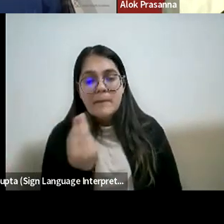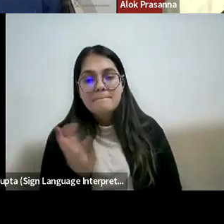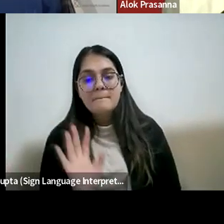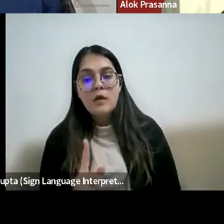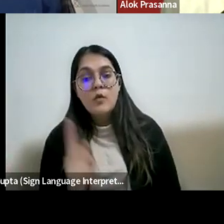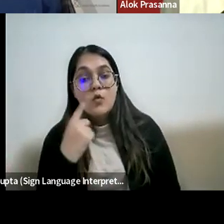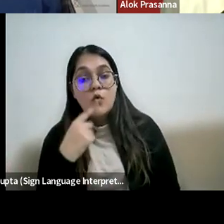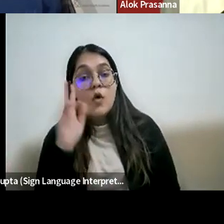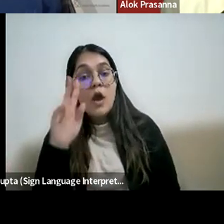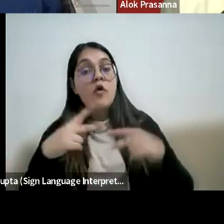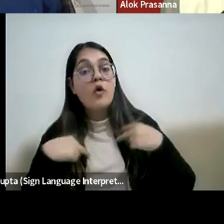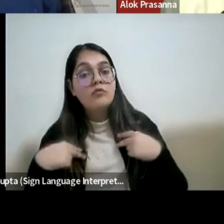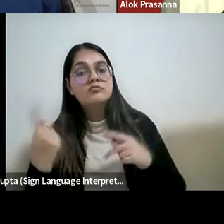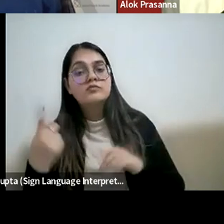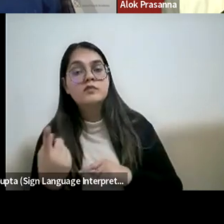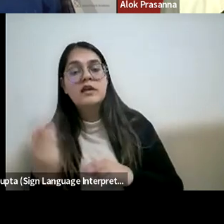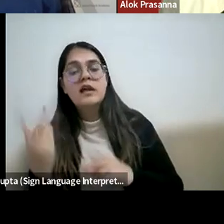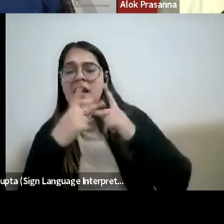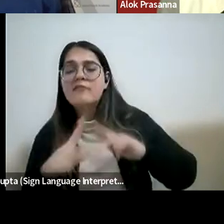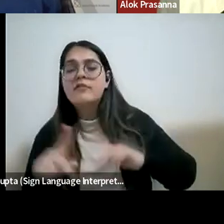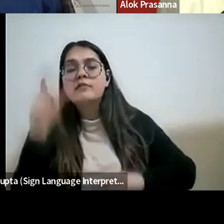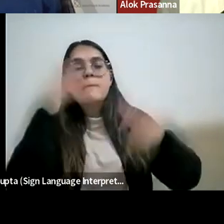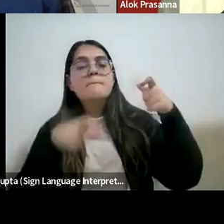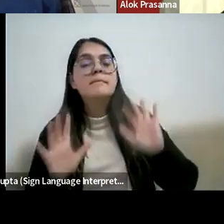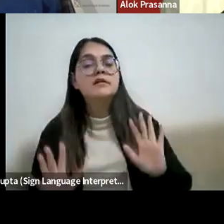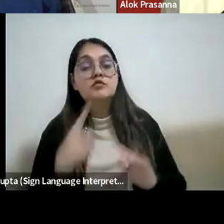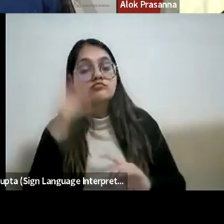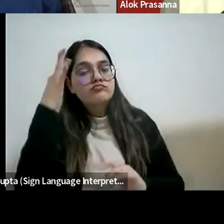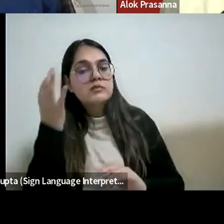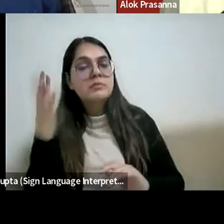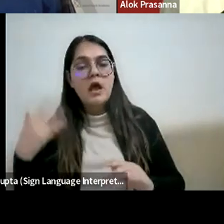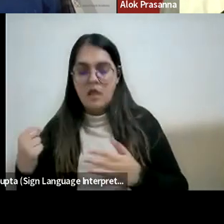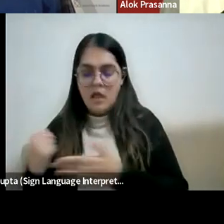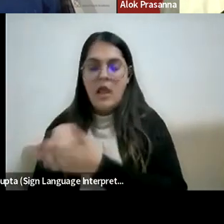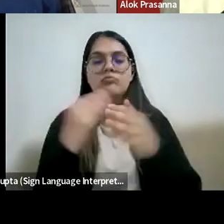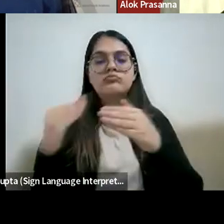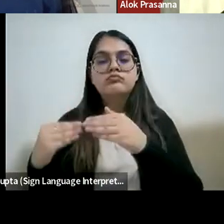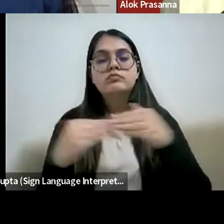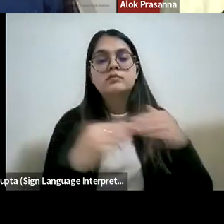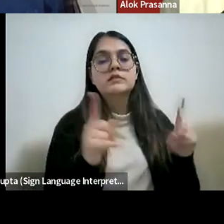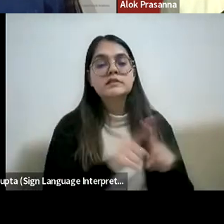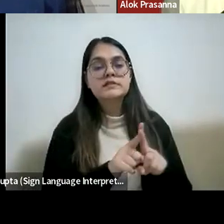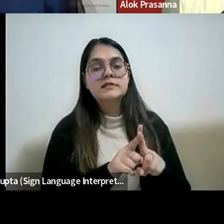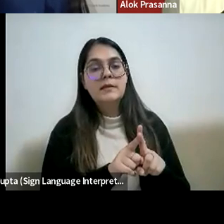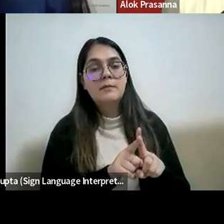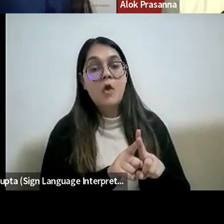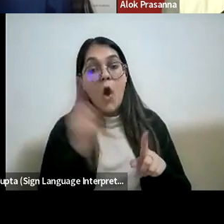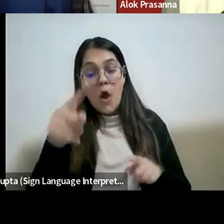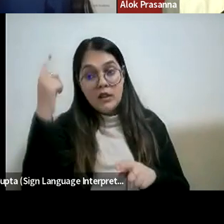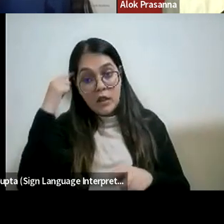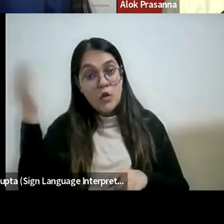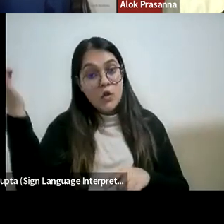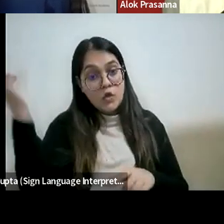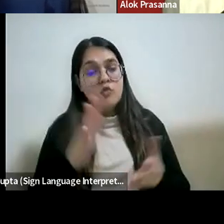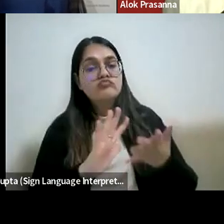by the constitutional silences and abeyances. And there must be a spirit of discovery, which has